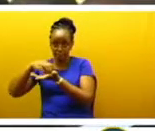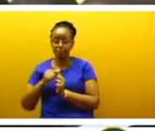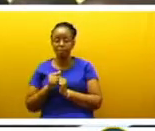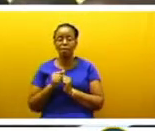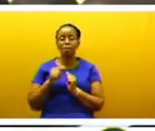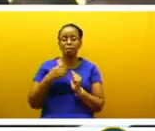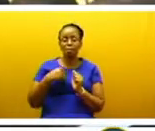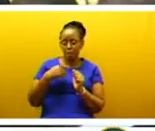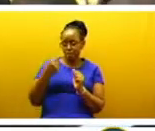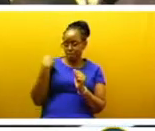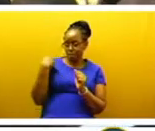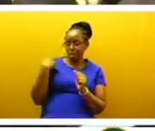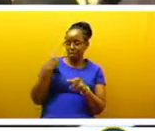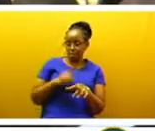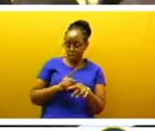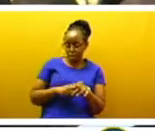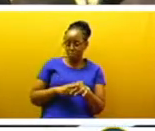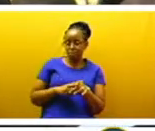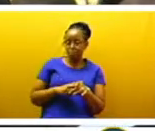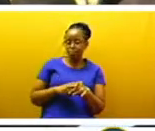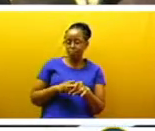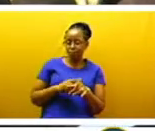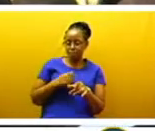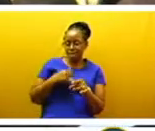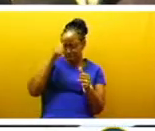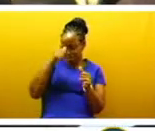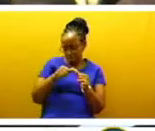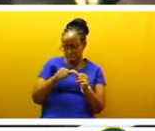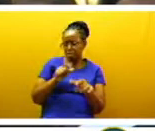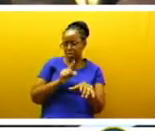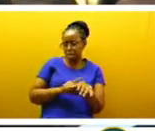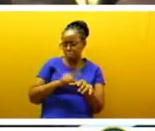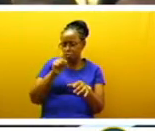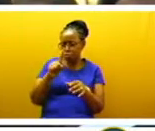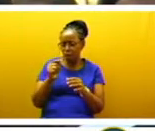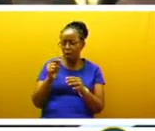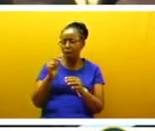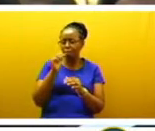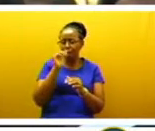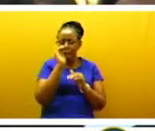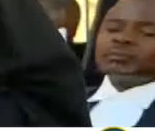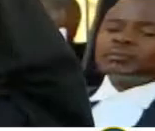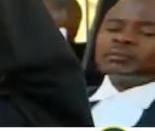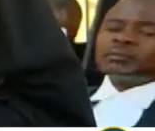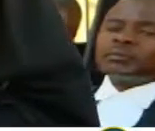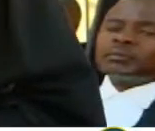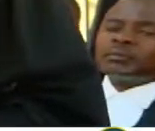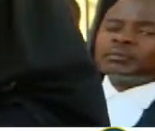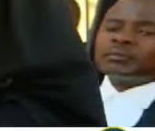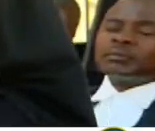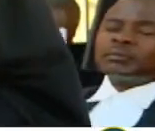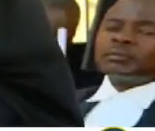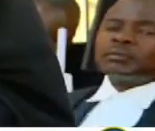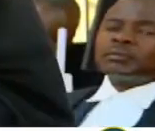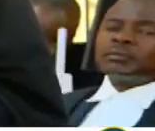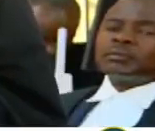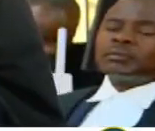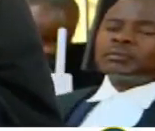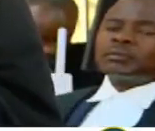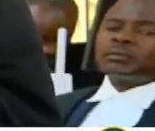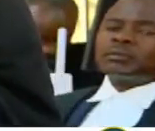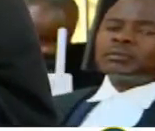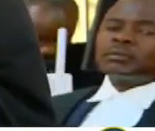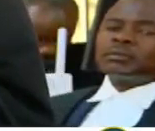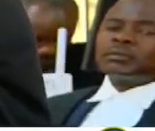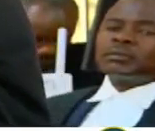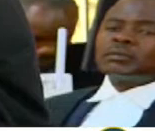your lordships and my ladies asked questions to the respondents, my learned friend, Mr.